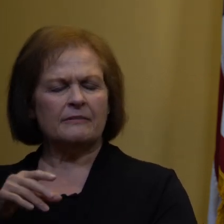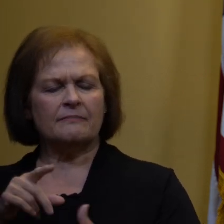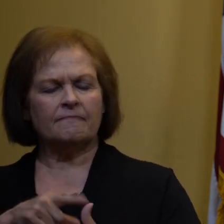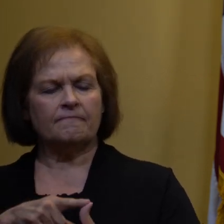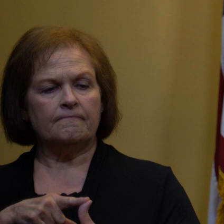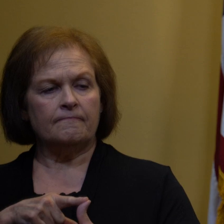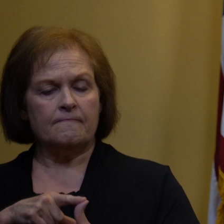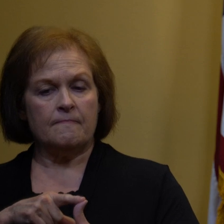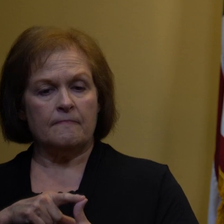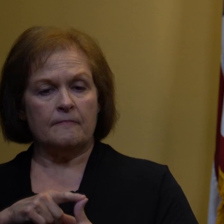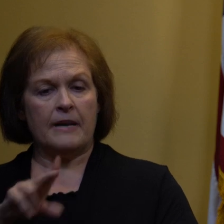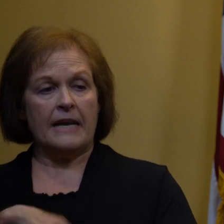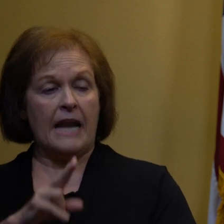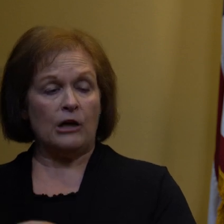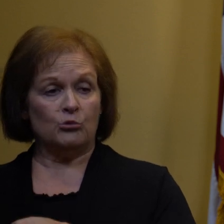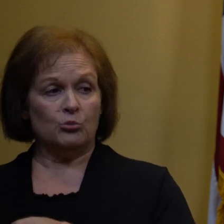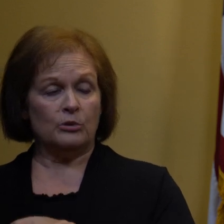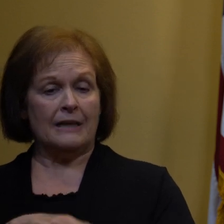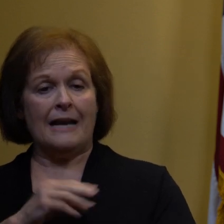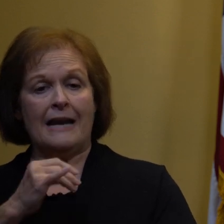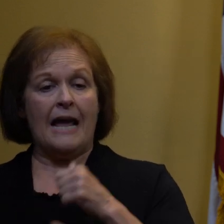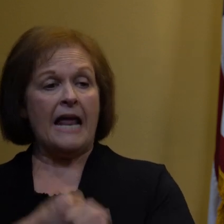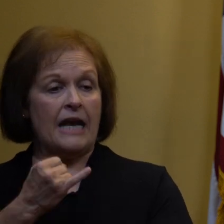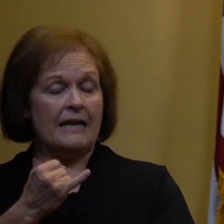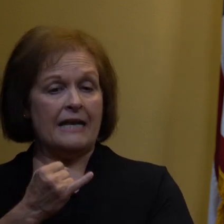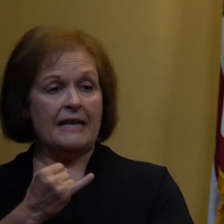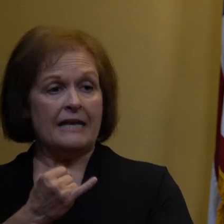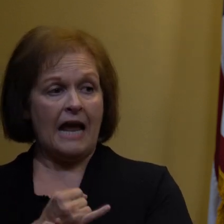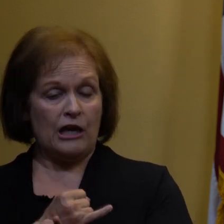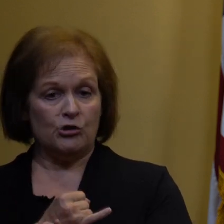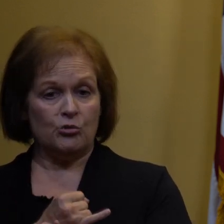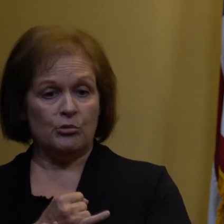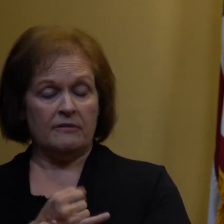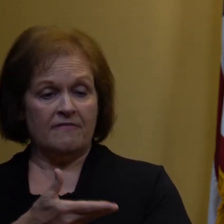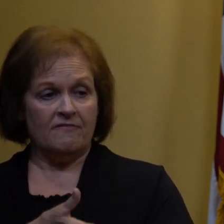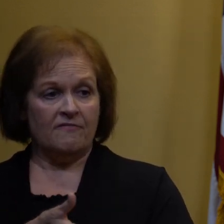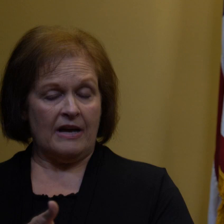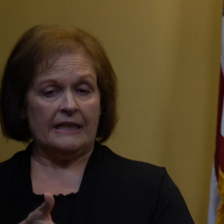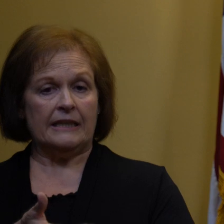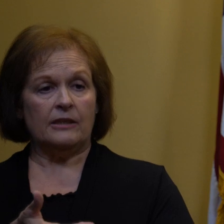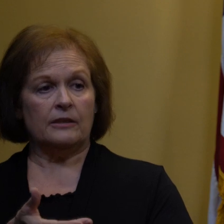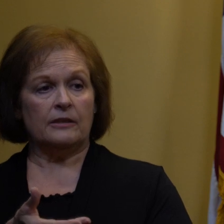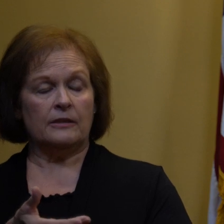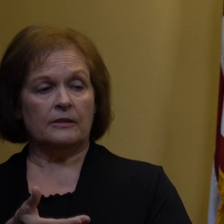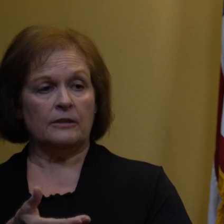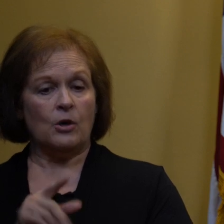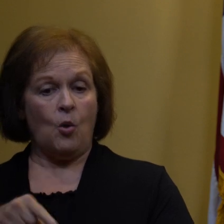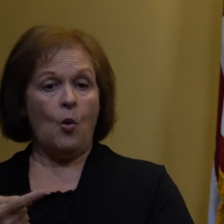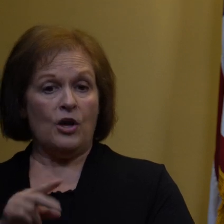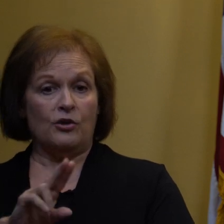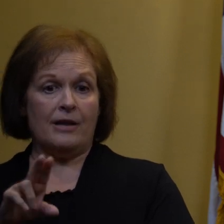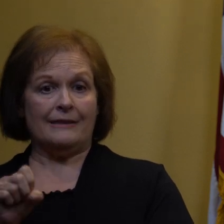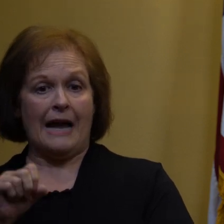One, nationally and internationally, was invited, being the only